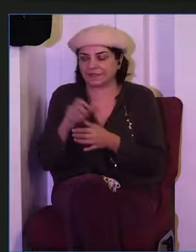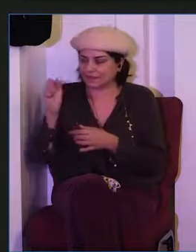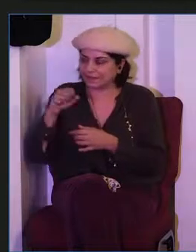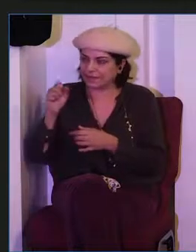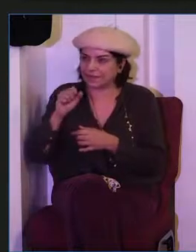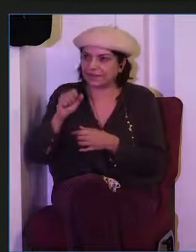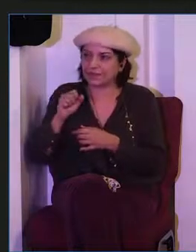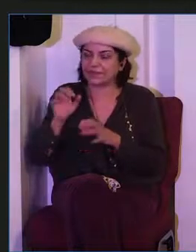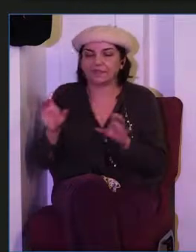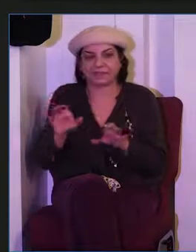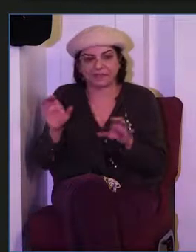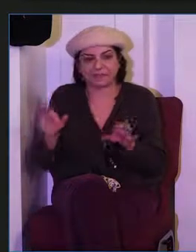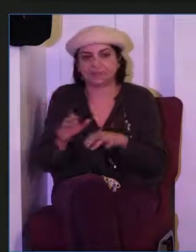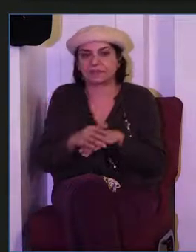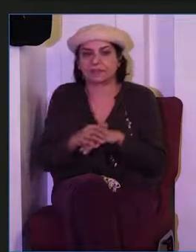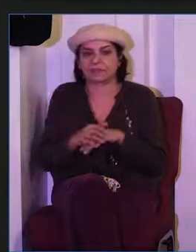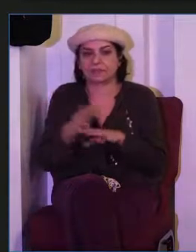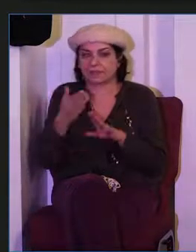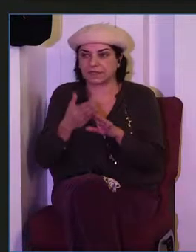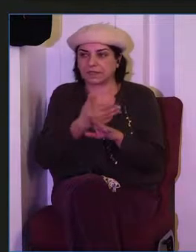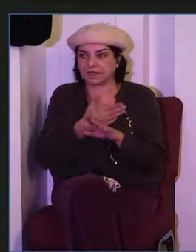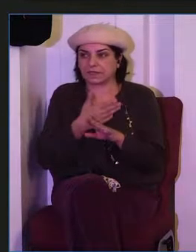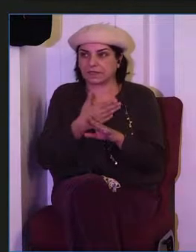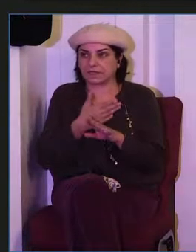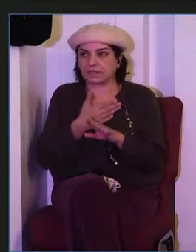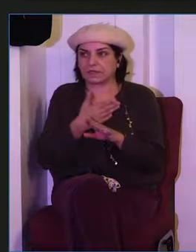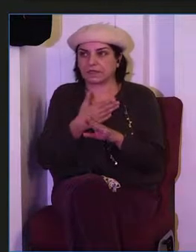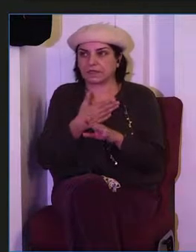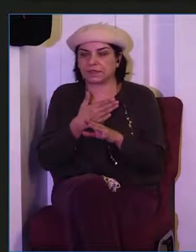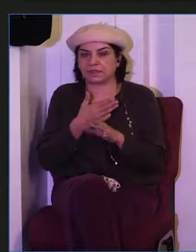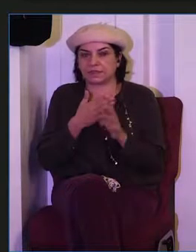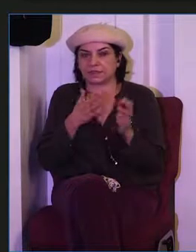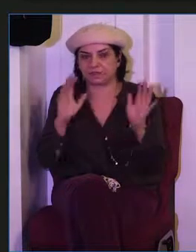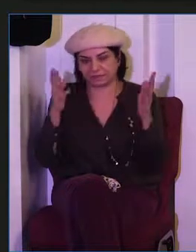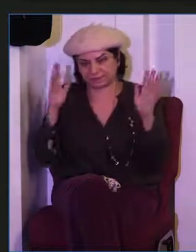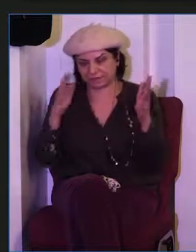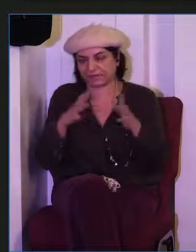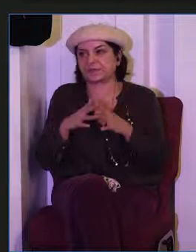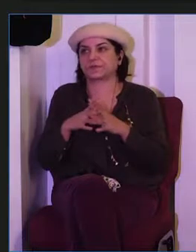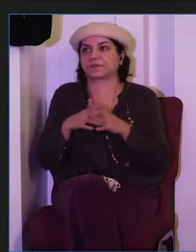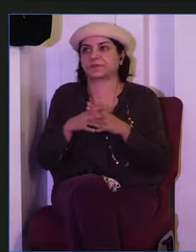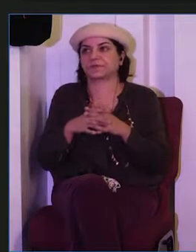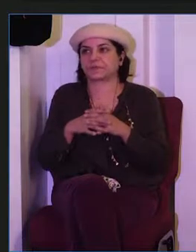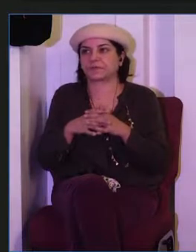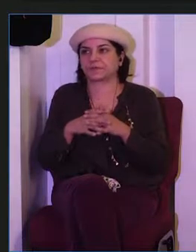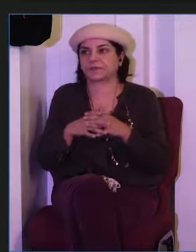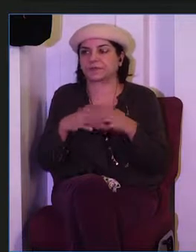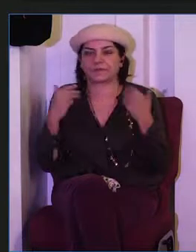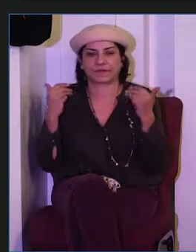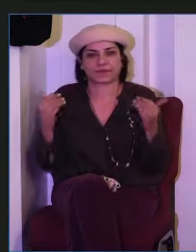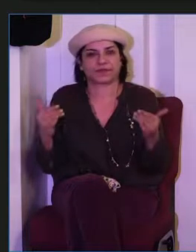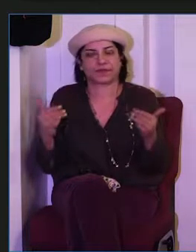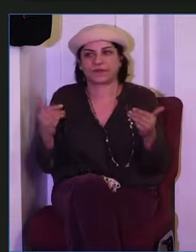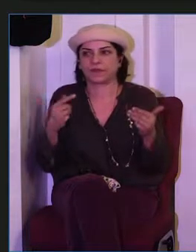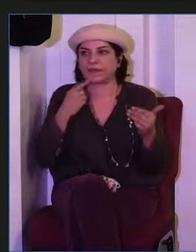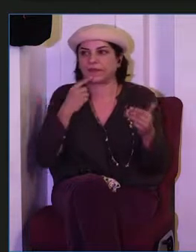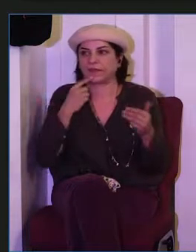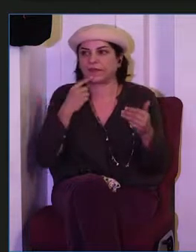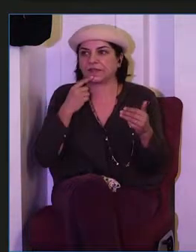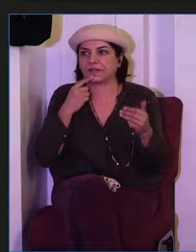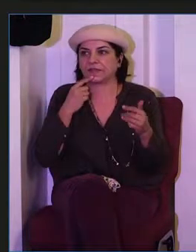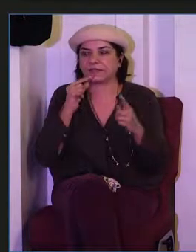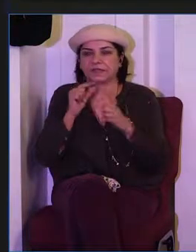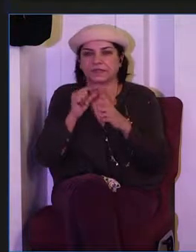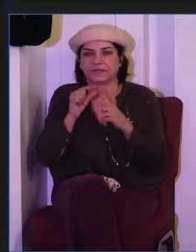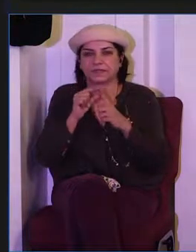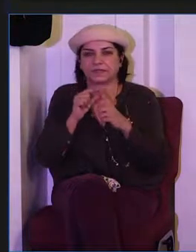Yes, he does. So would you, before we give him a clap of applause, let's say a word of prayer